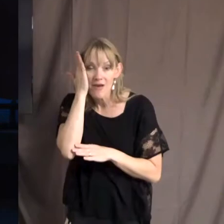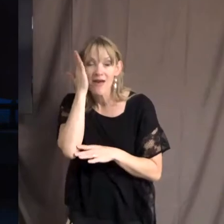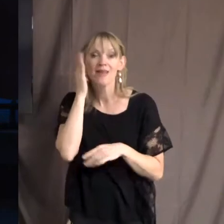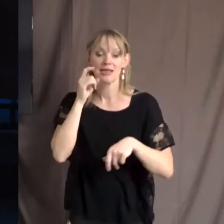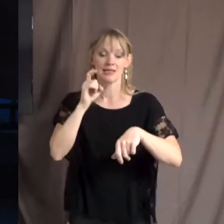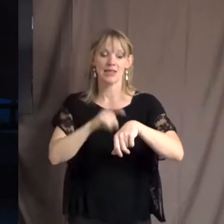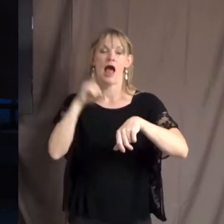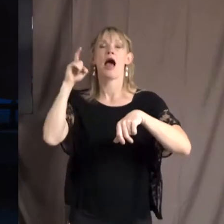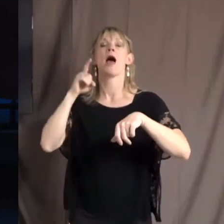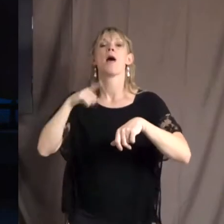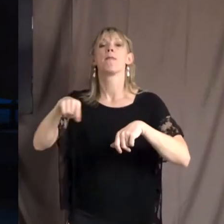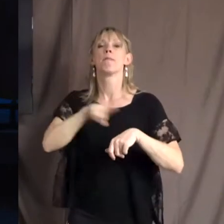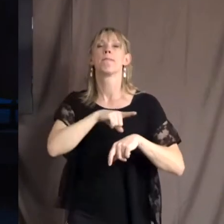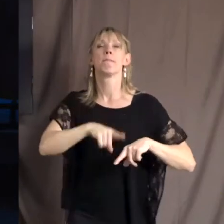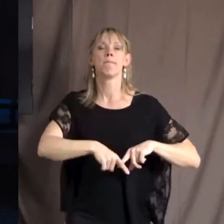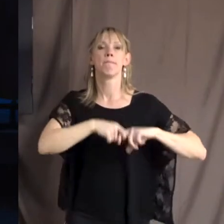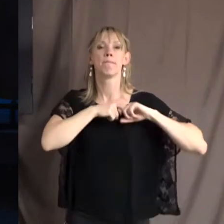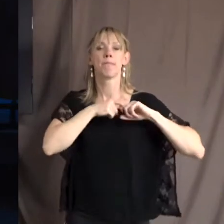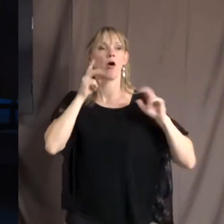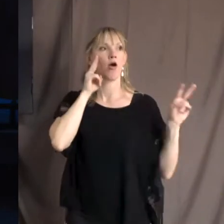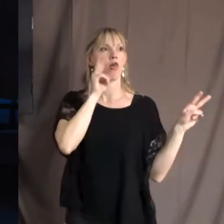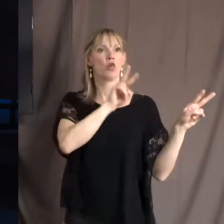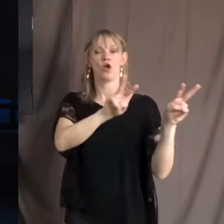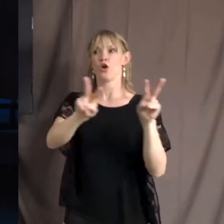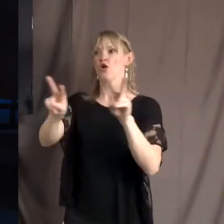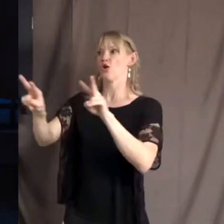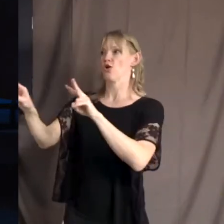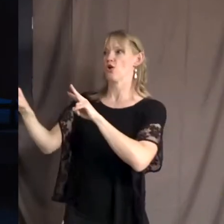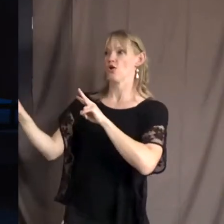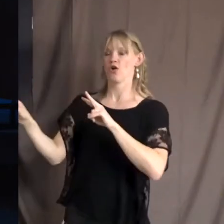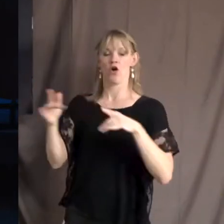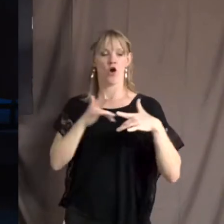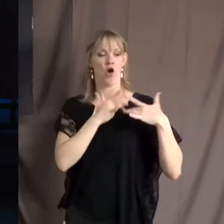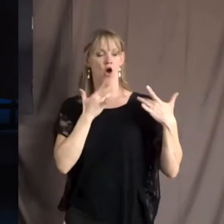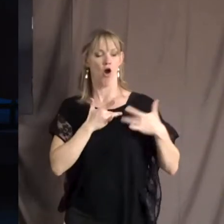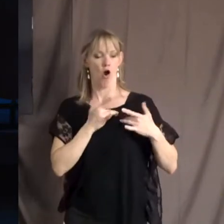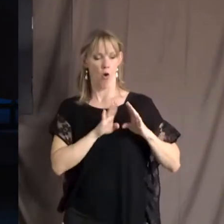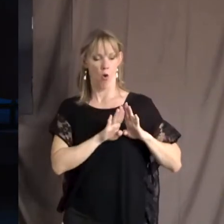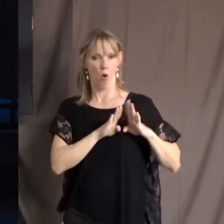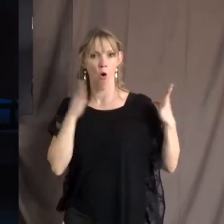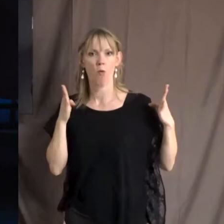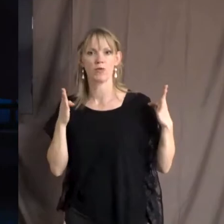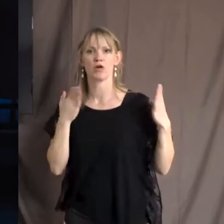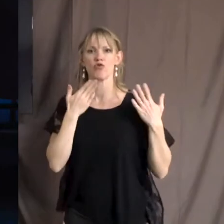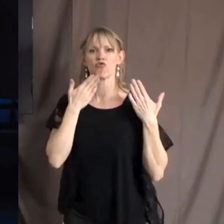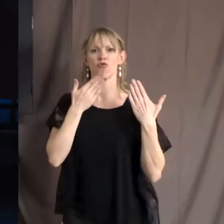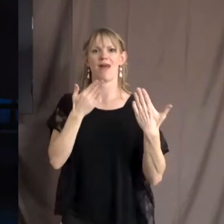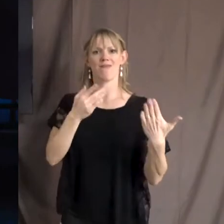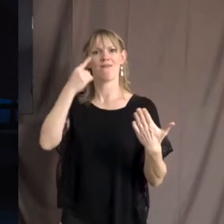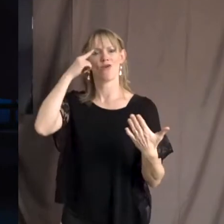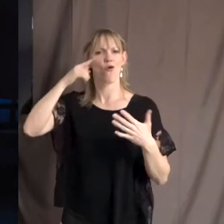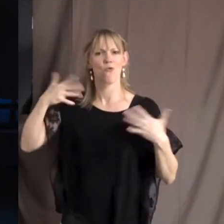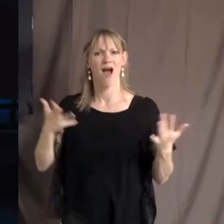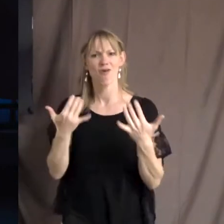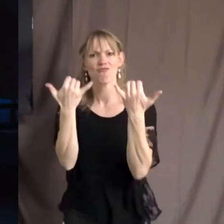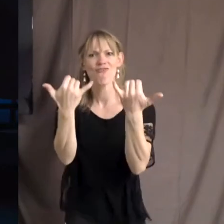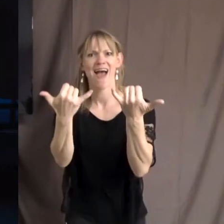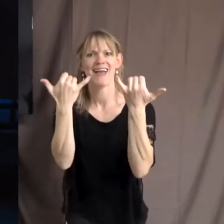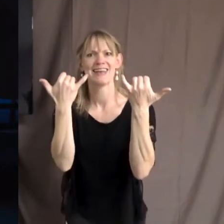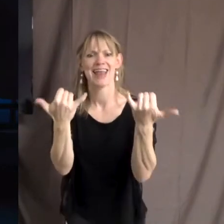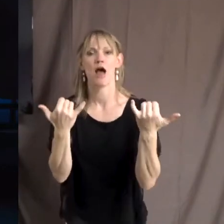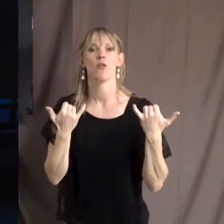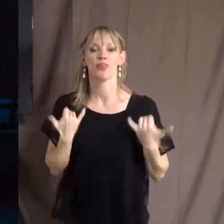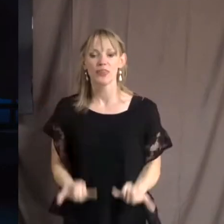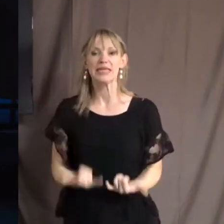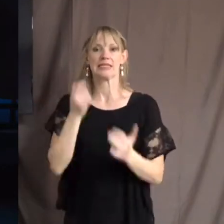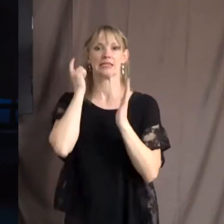just stop and look around and allow their hearts to open to something they can be grateful for right now in this moment.